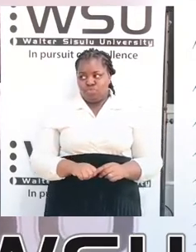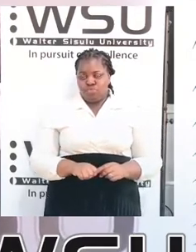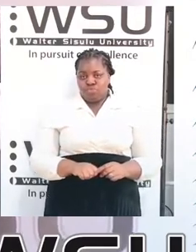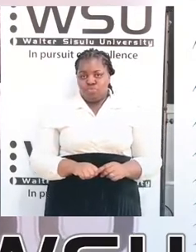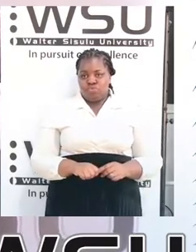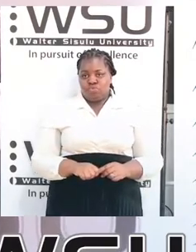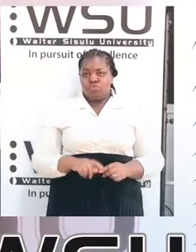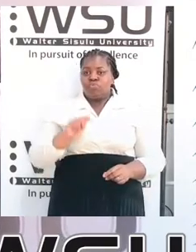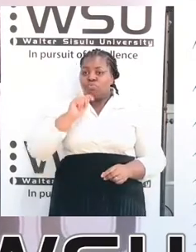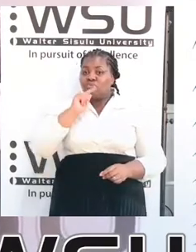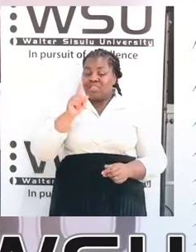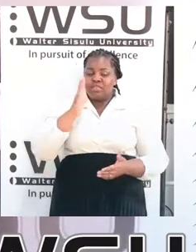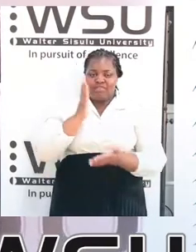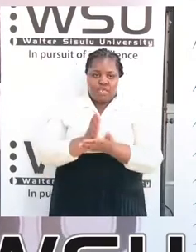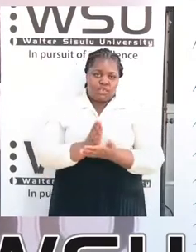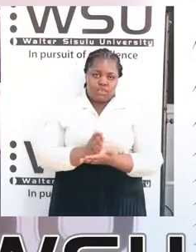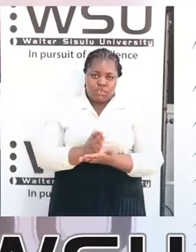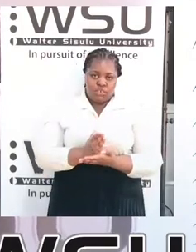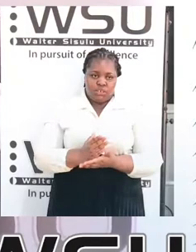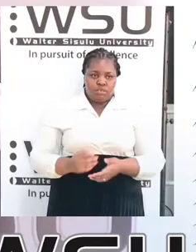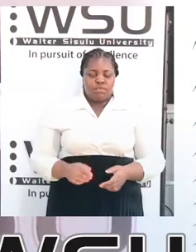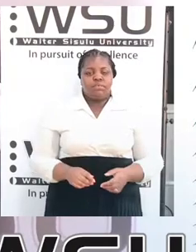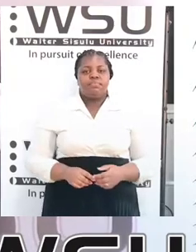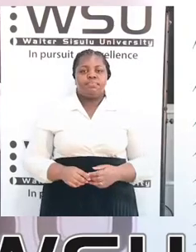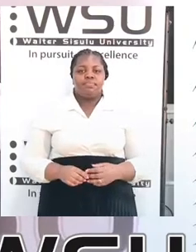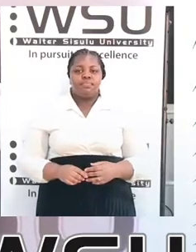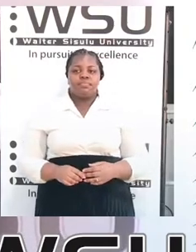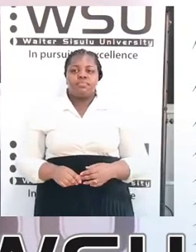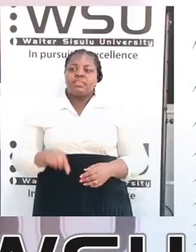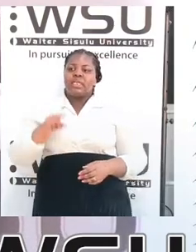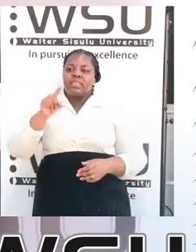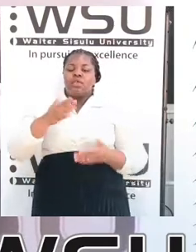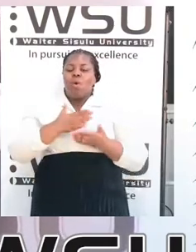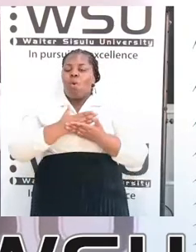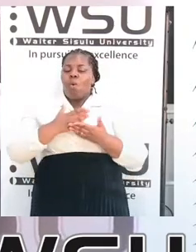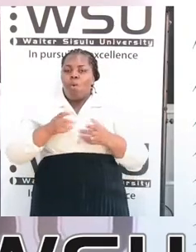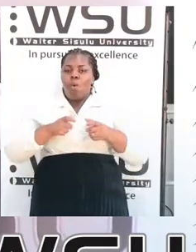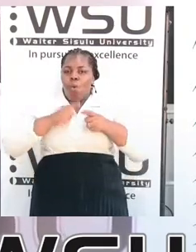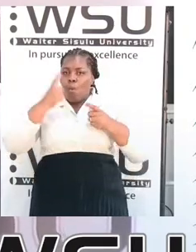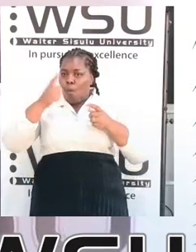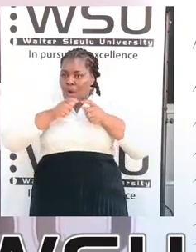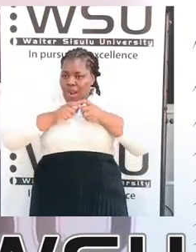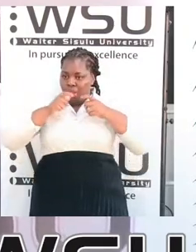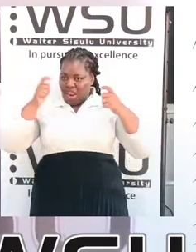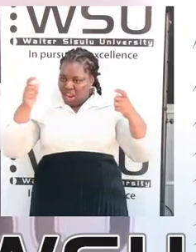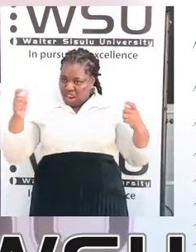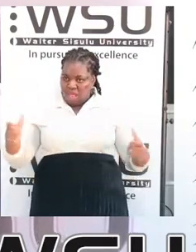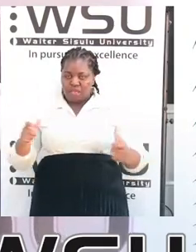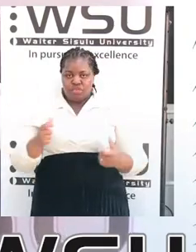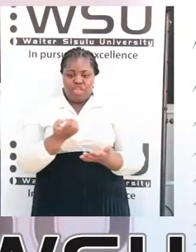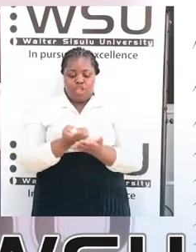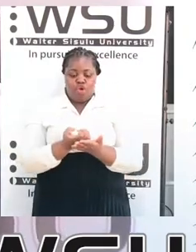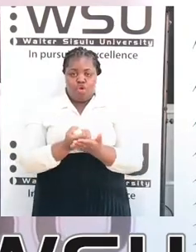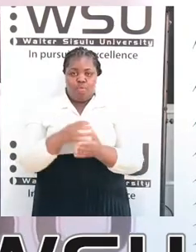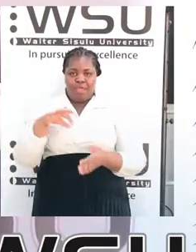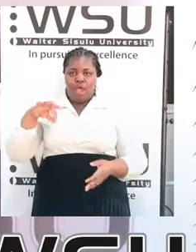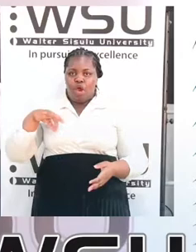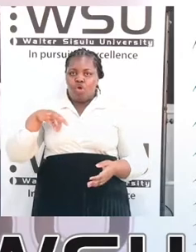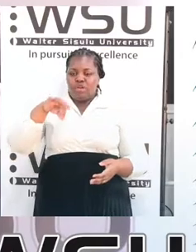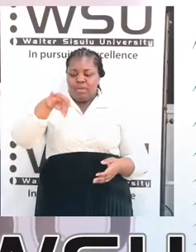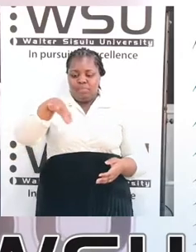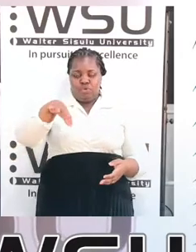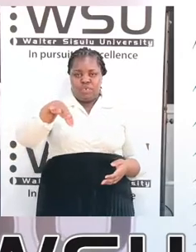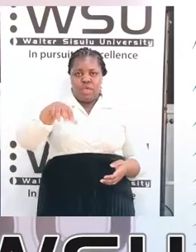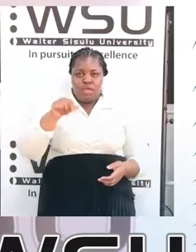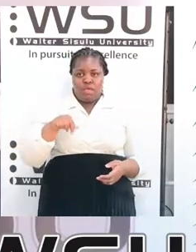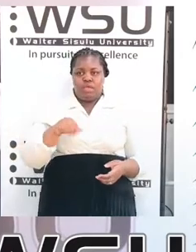and this is a fact, is one of the largest economic contributors in